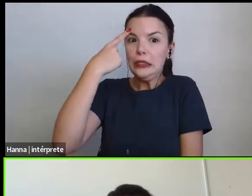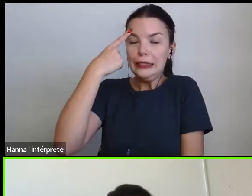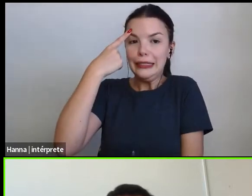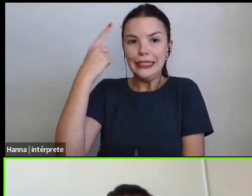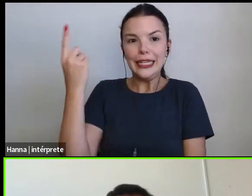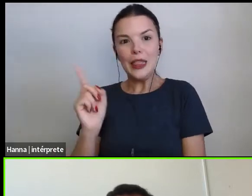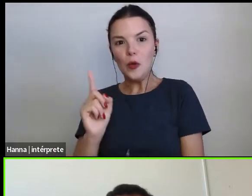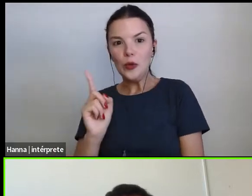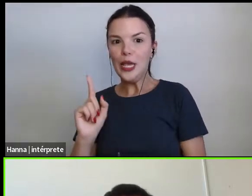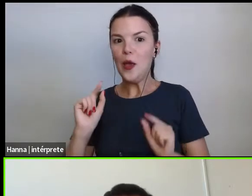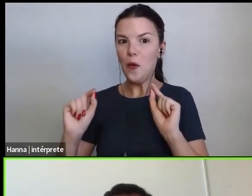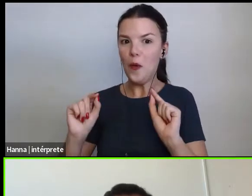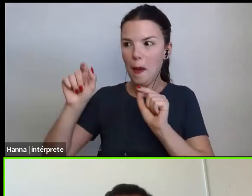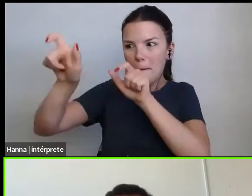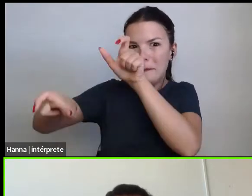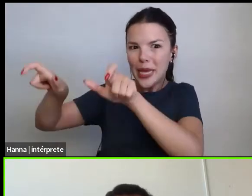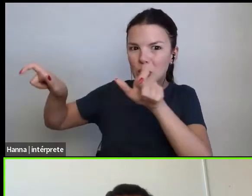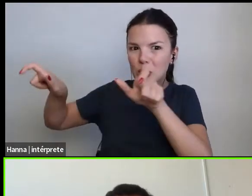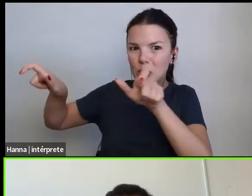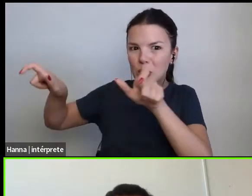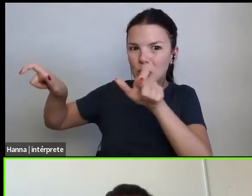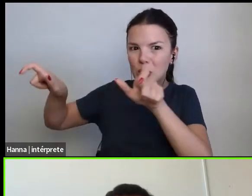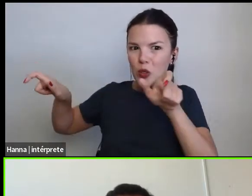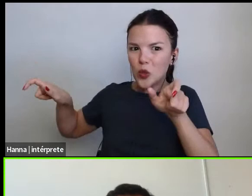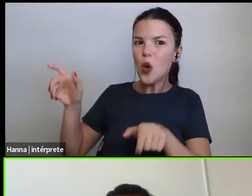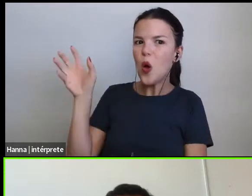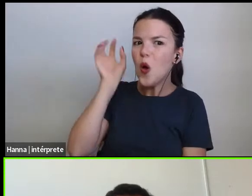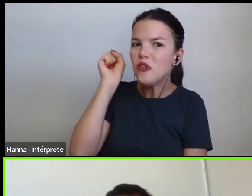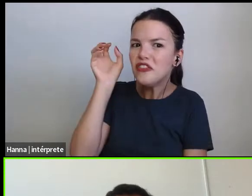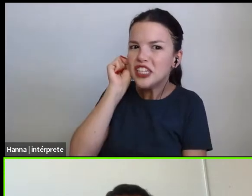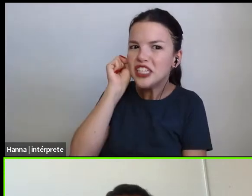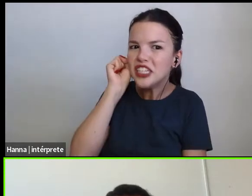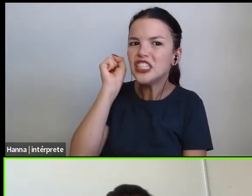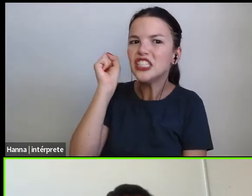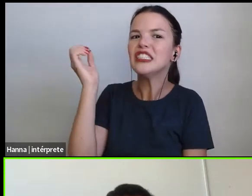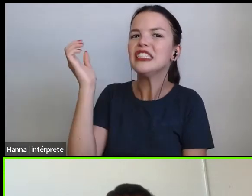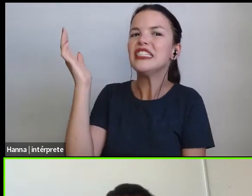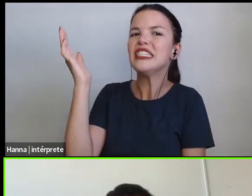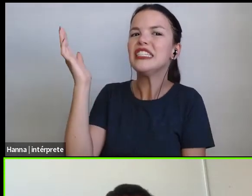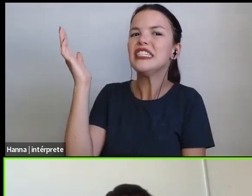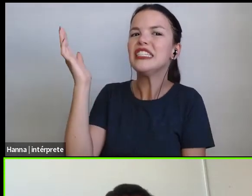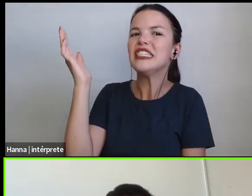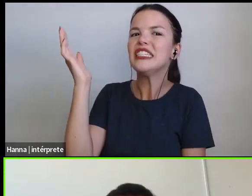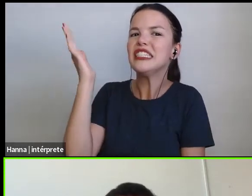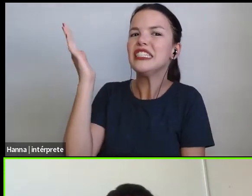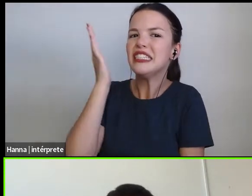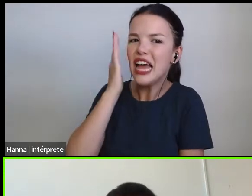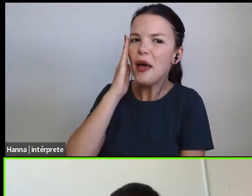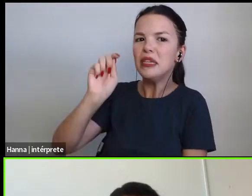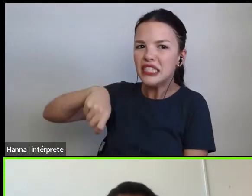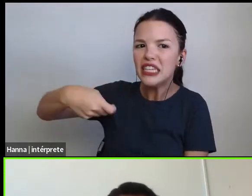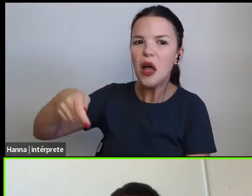hearing people know the signs for